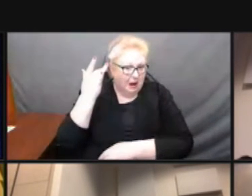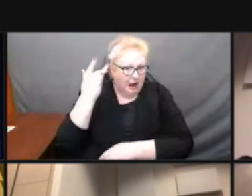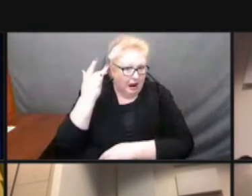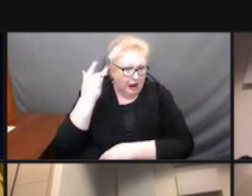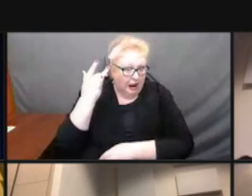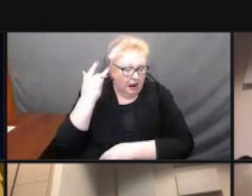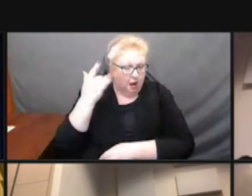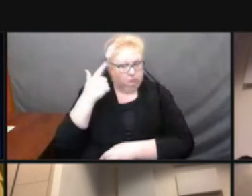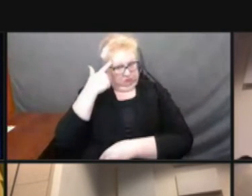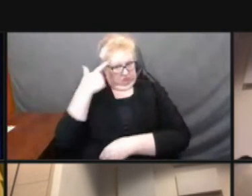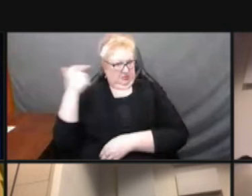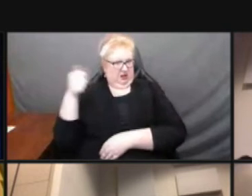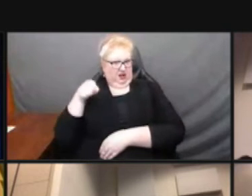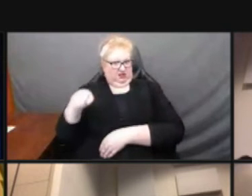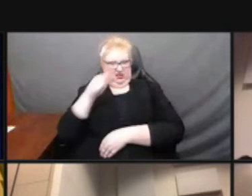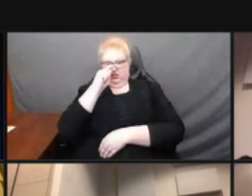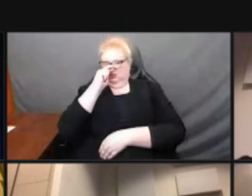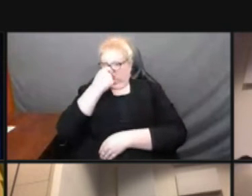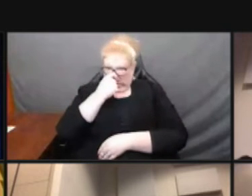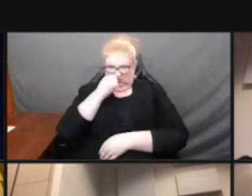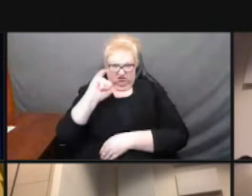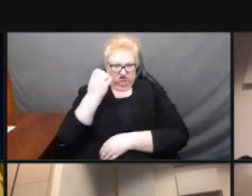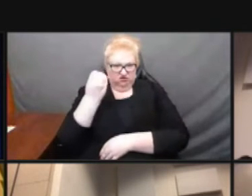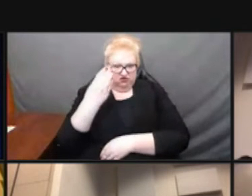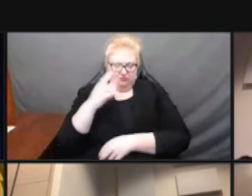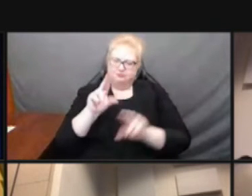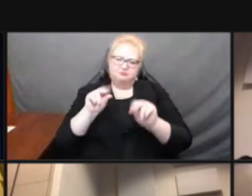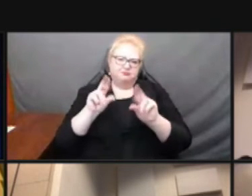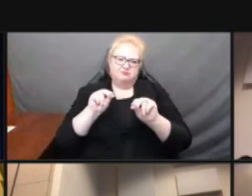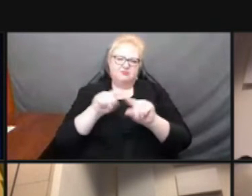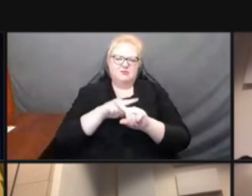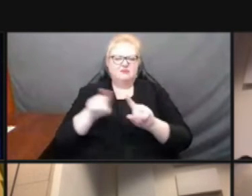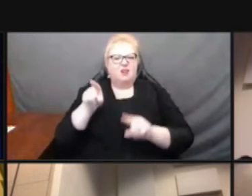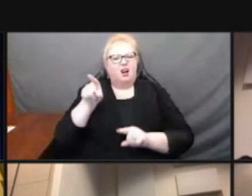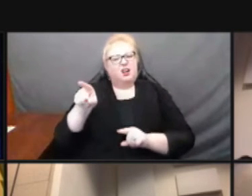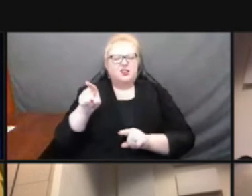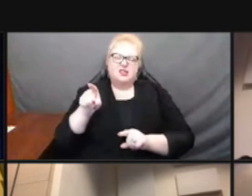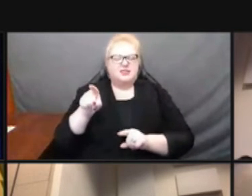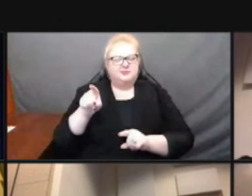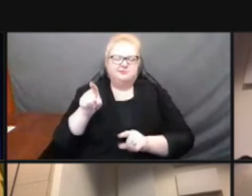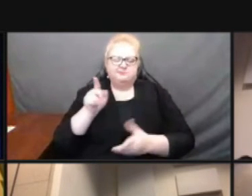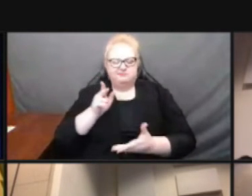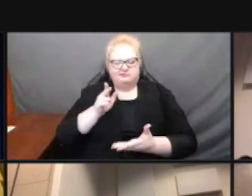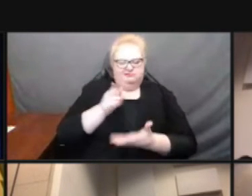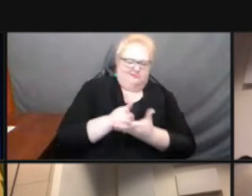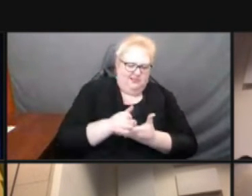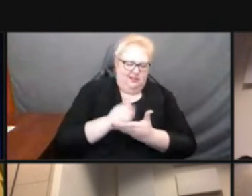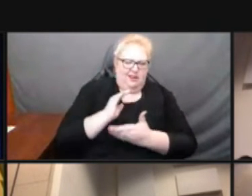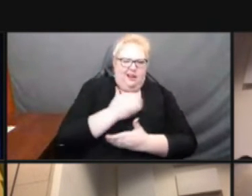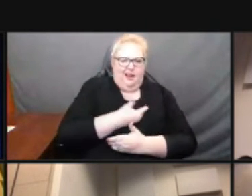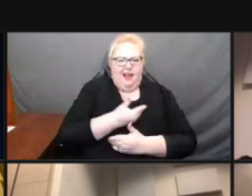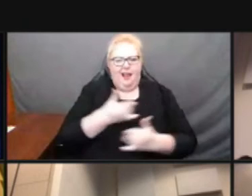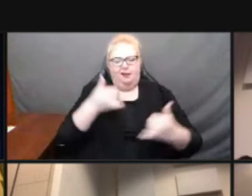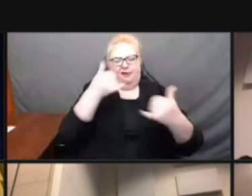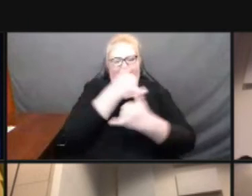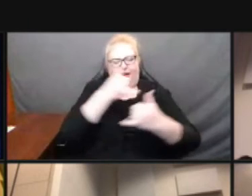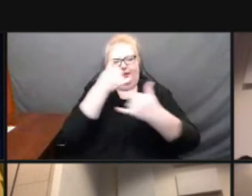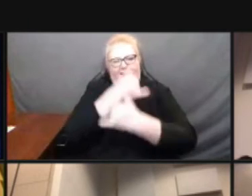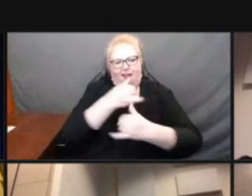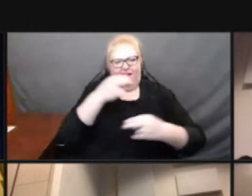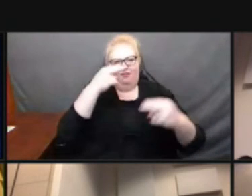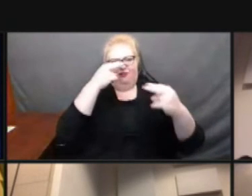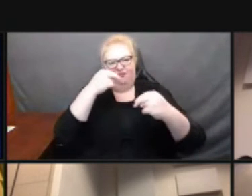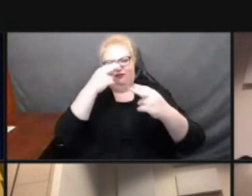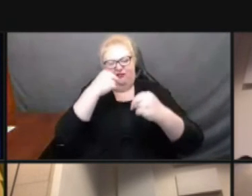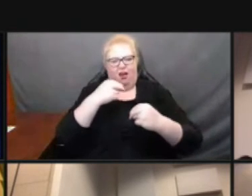well, but he cut in on our fun. We were used to being